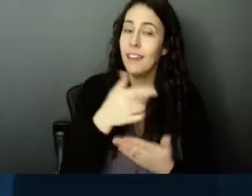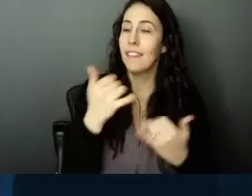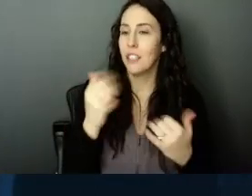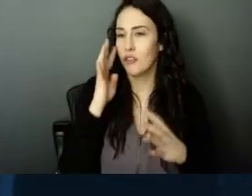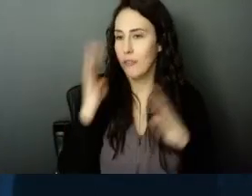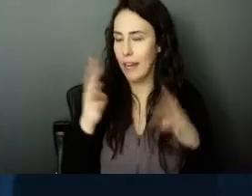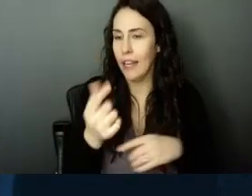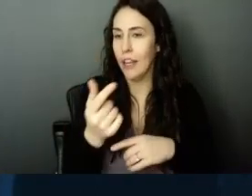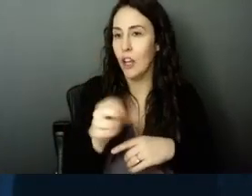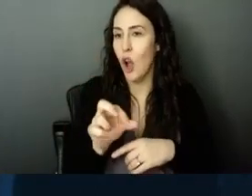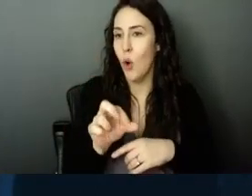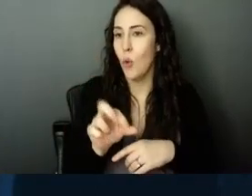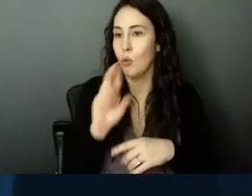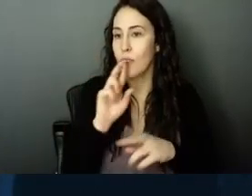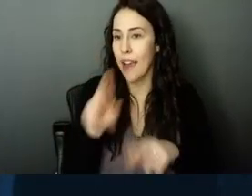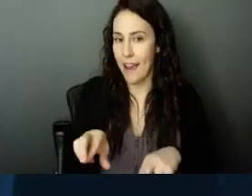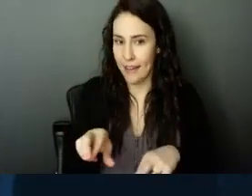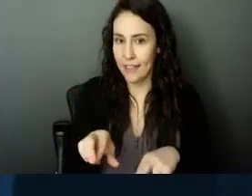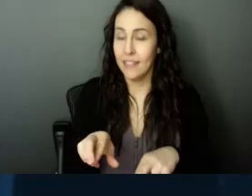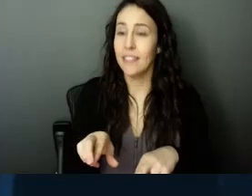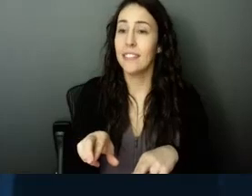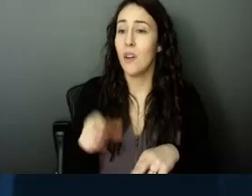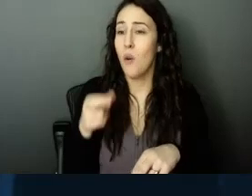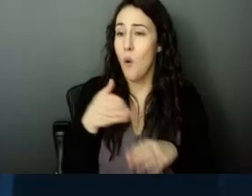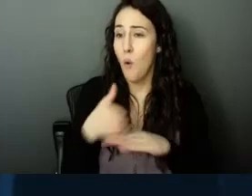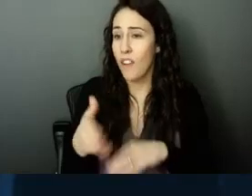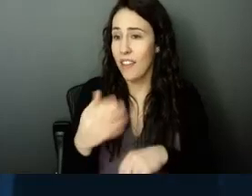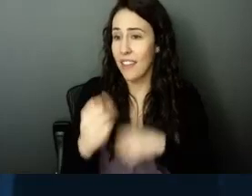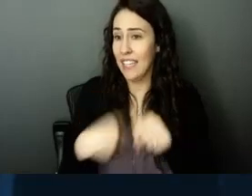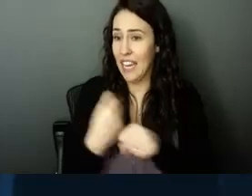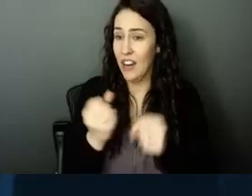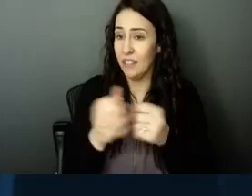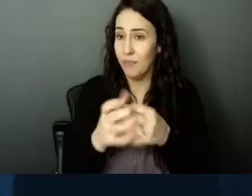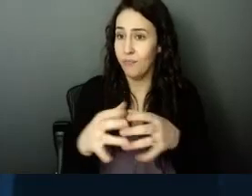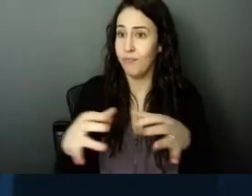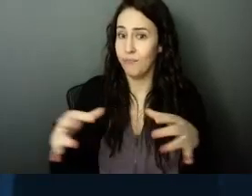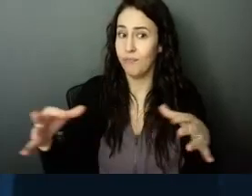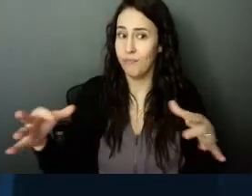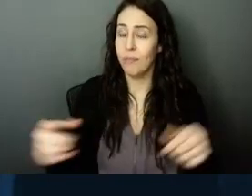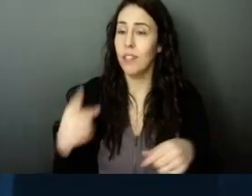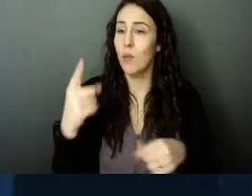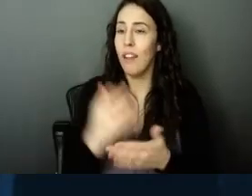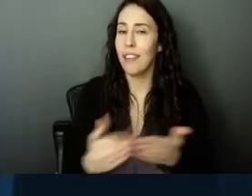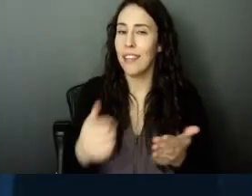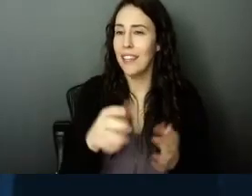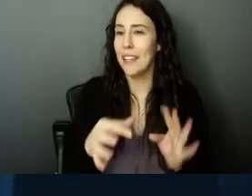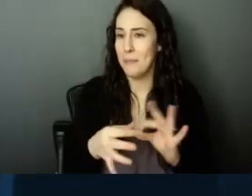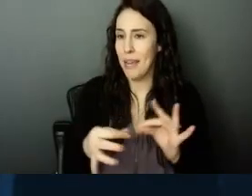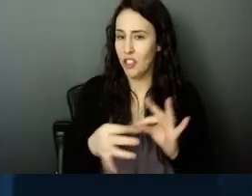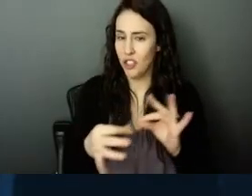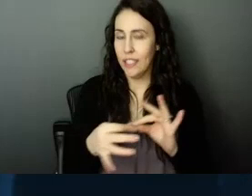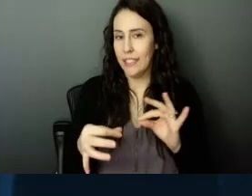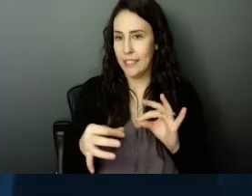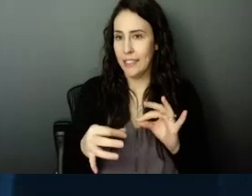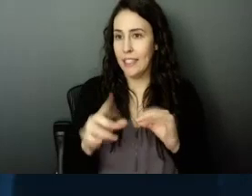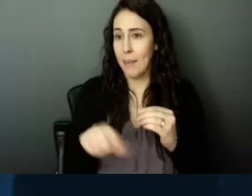I mentioned, it's kind of built and grown throughout the years. But this is one thing that he had mentioned is in looking back at the reasons why. So